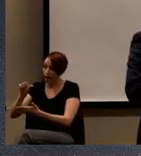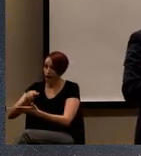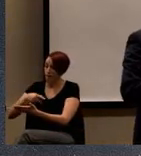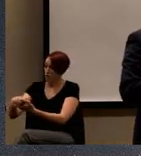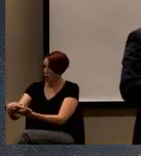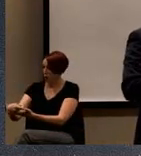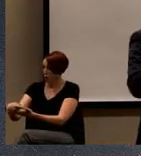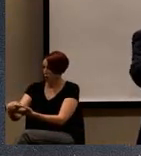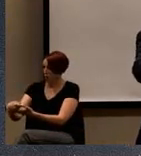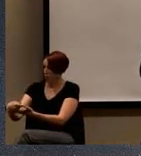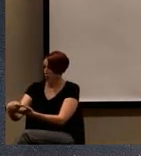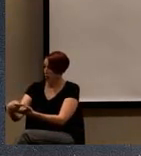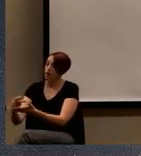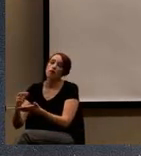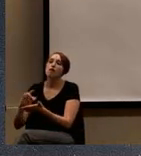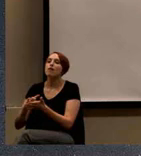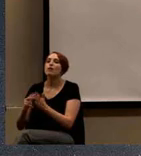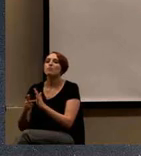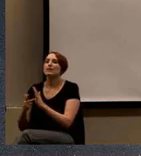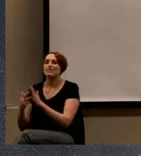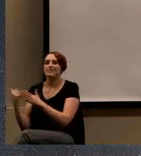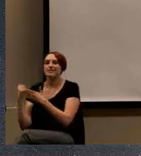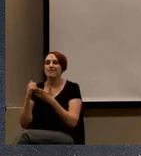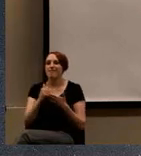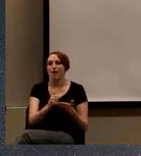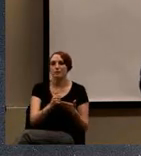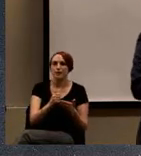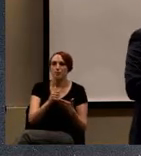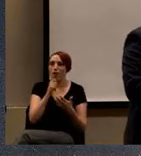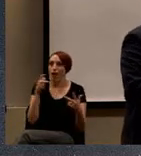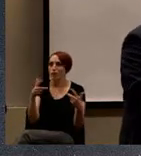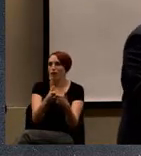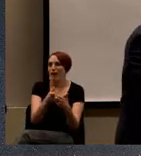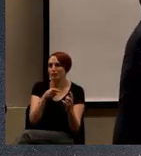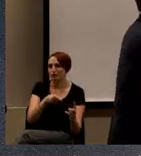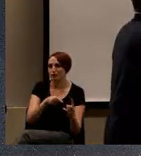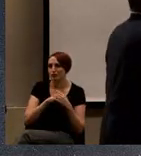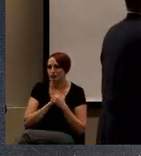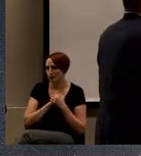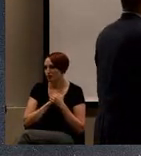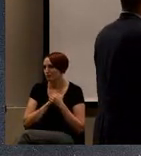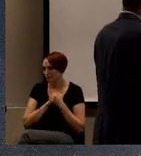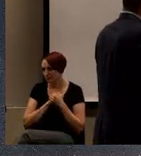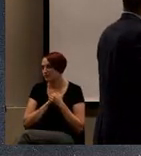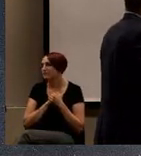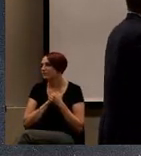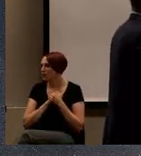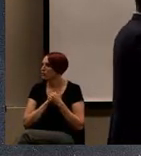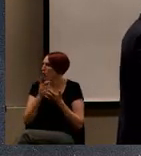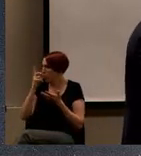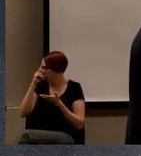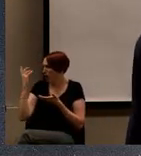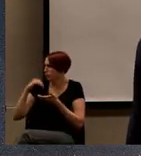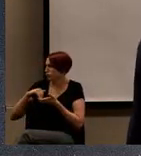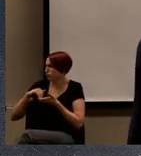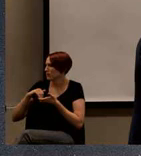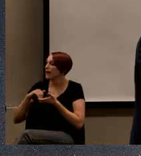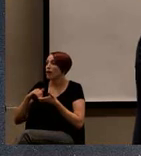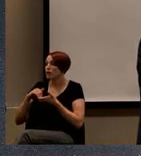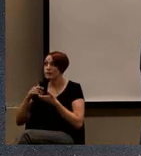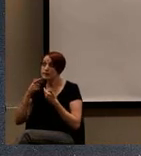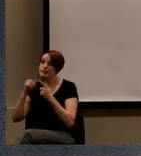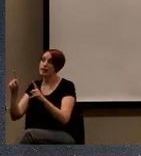of falls, that's also helping them address these risk factors for crashes. And we thought it was very successful, but unfortunately